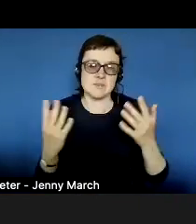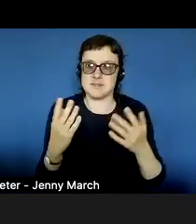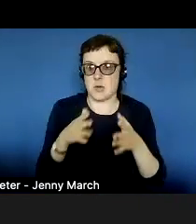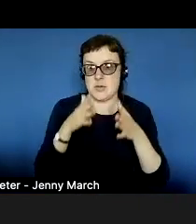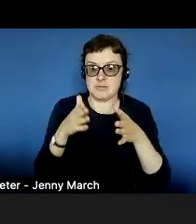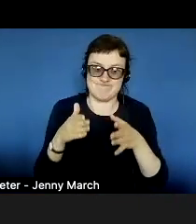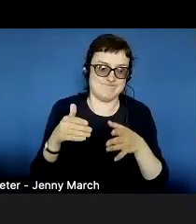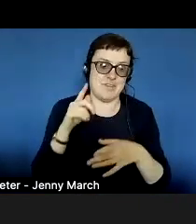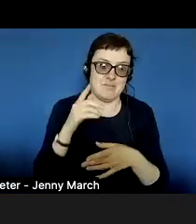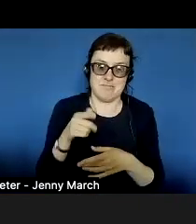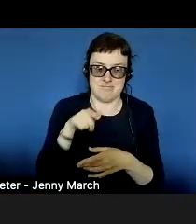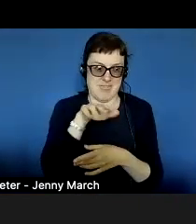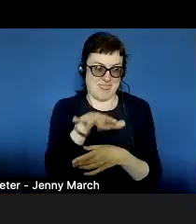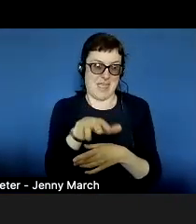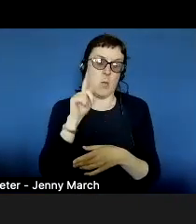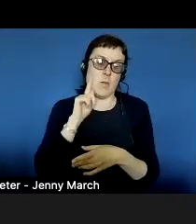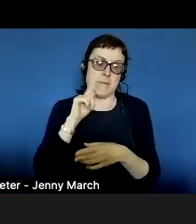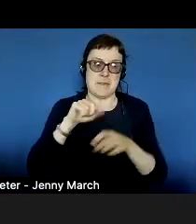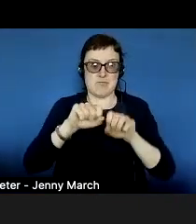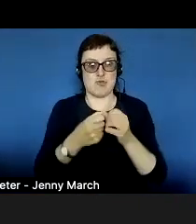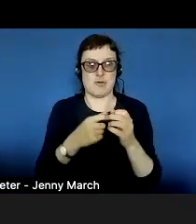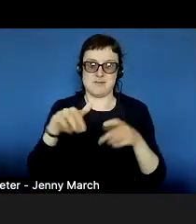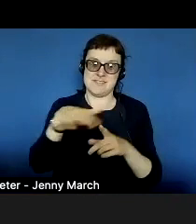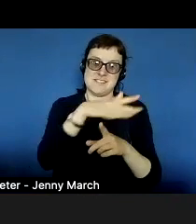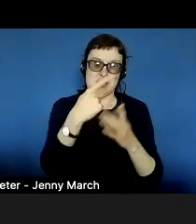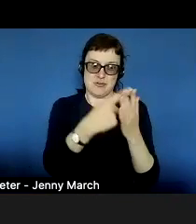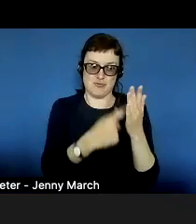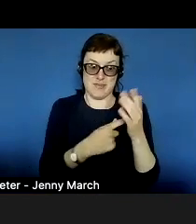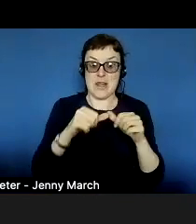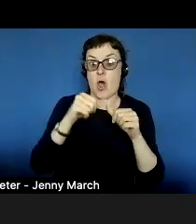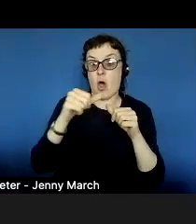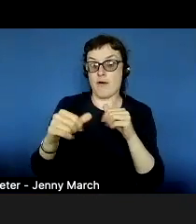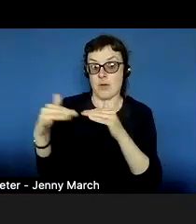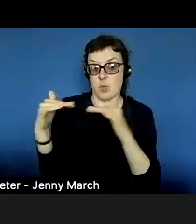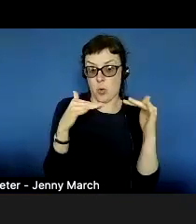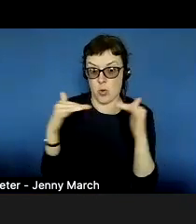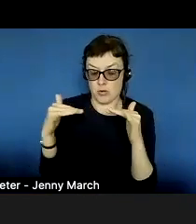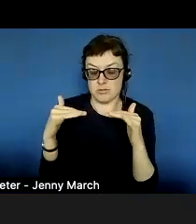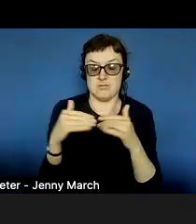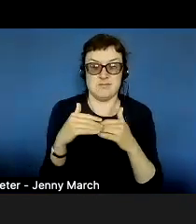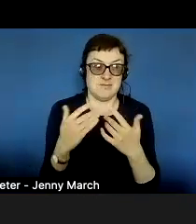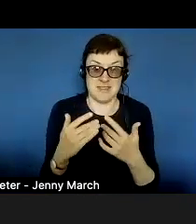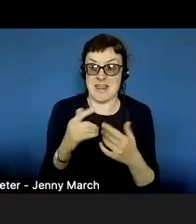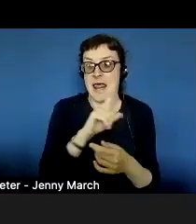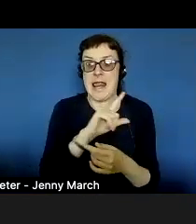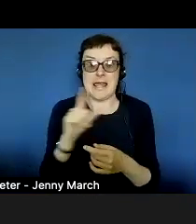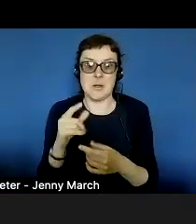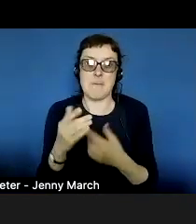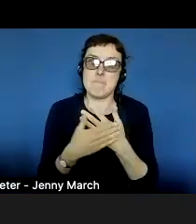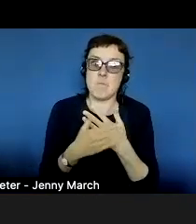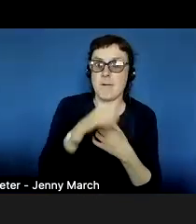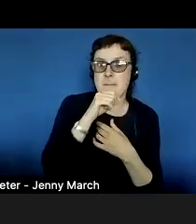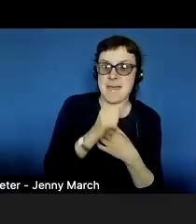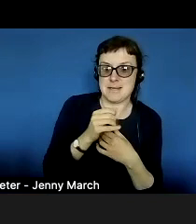had broken said rules, and it was only after the World Wars that actually men had more of a presence